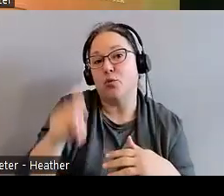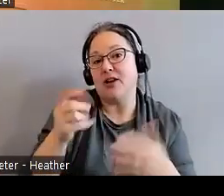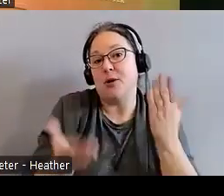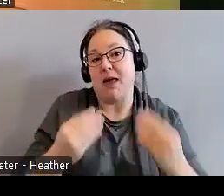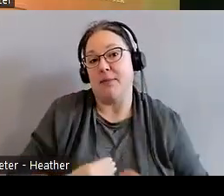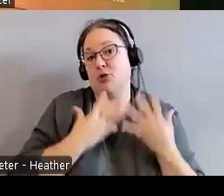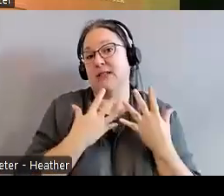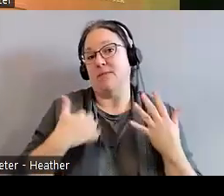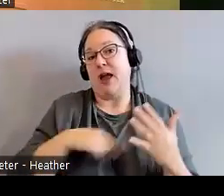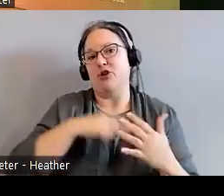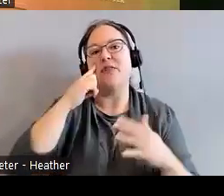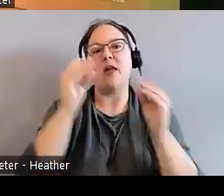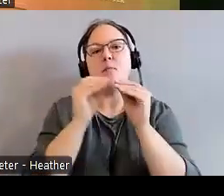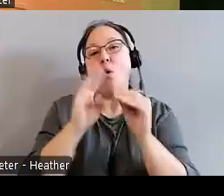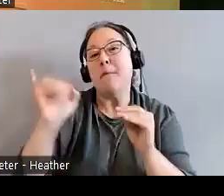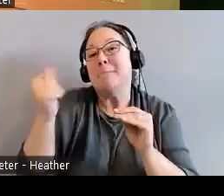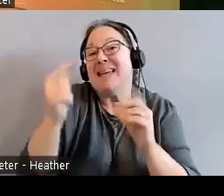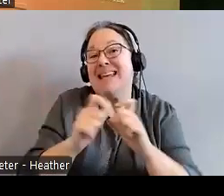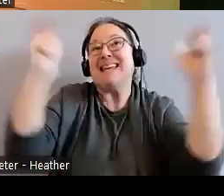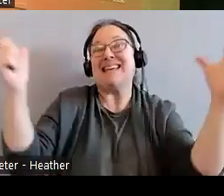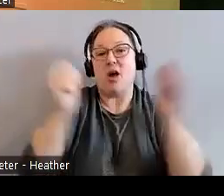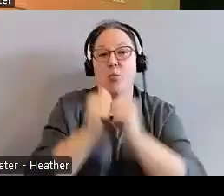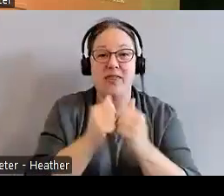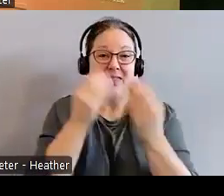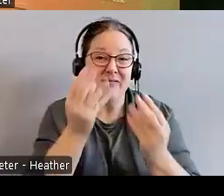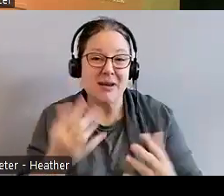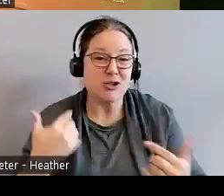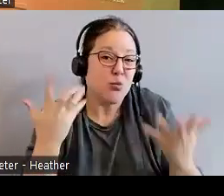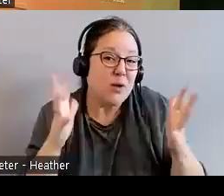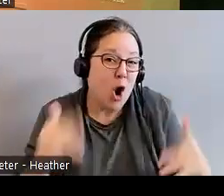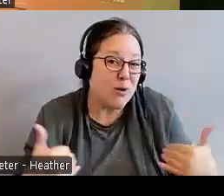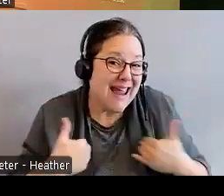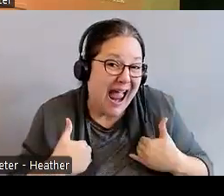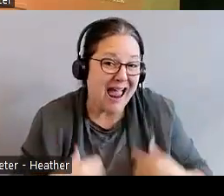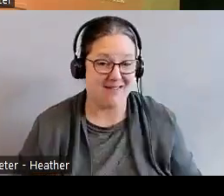bigger about the big data that we already have at our fingertips. Yeah. Thank you.